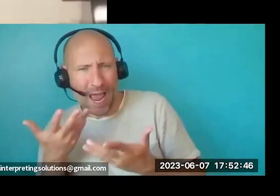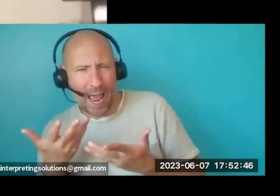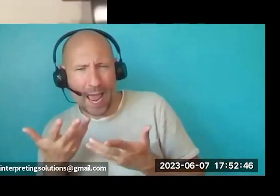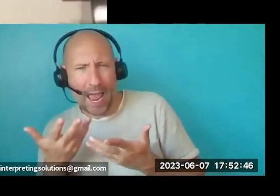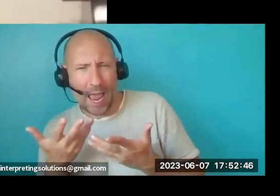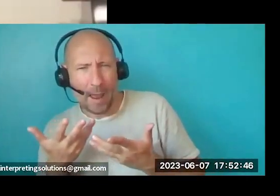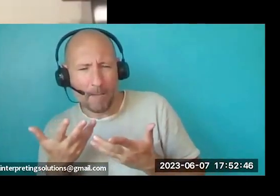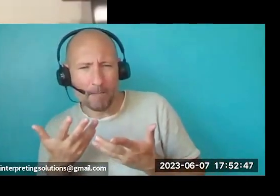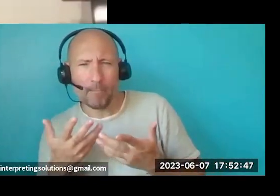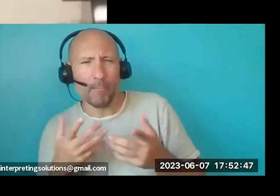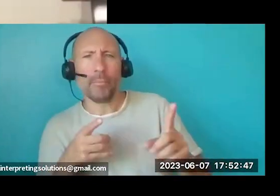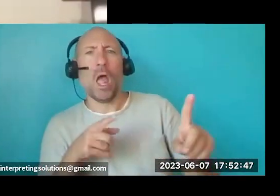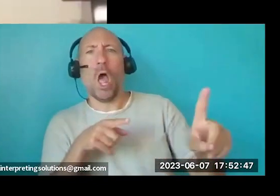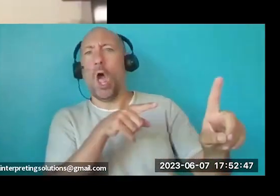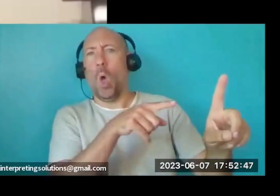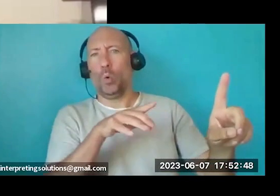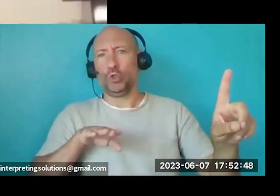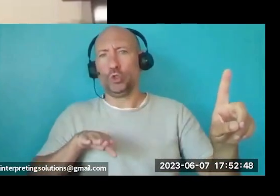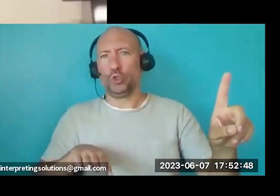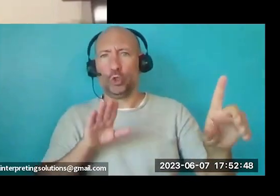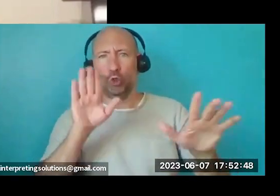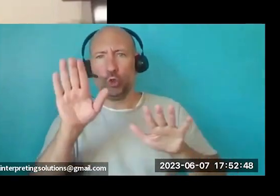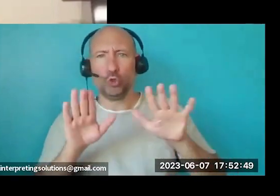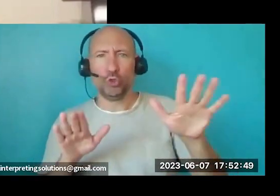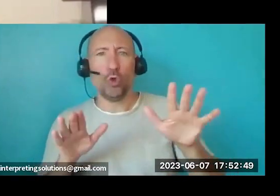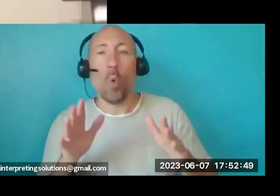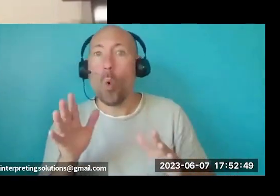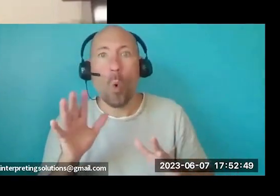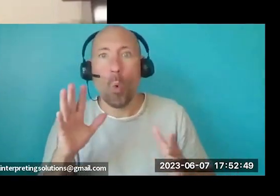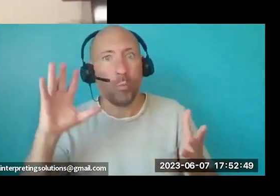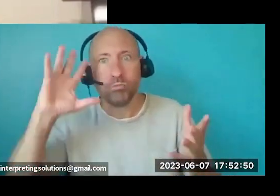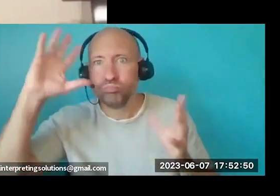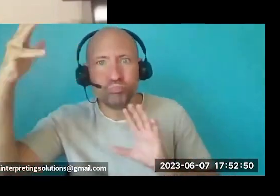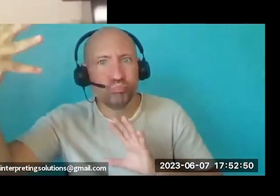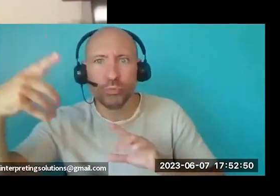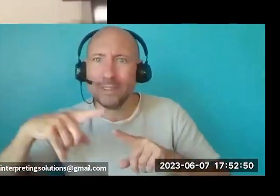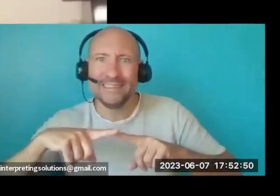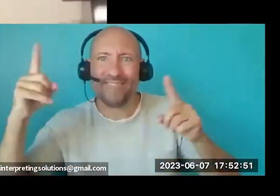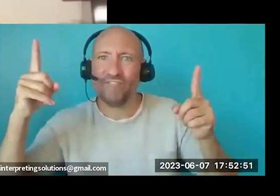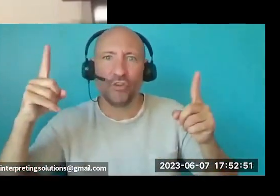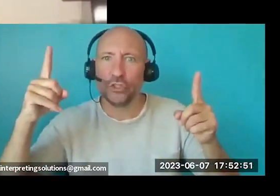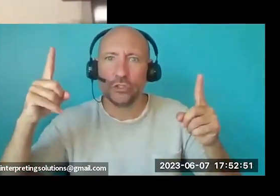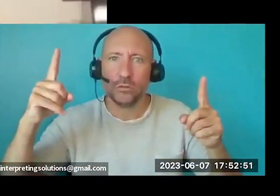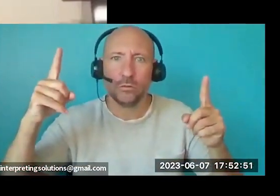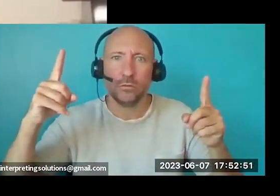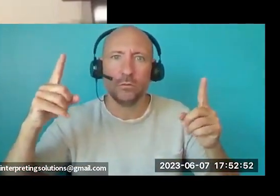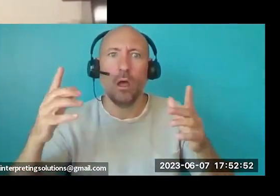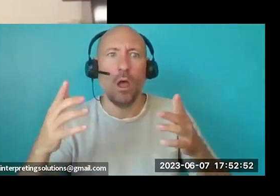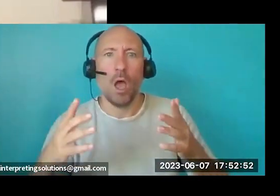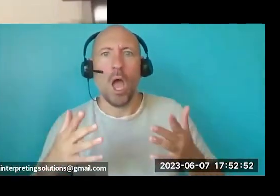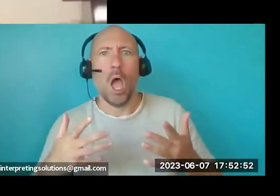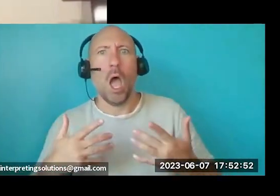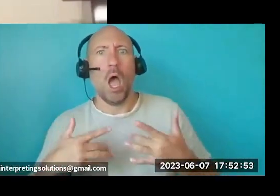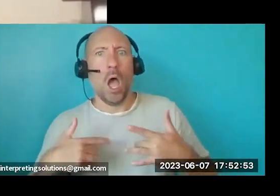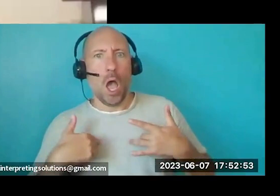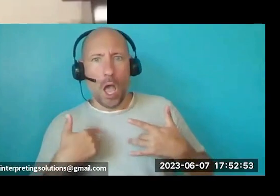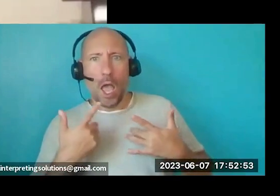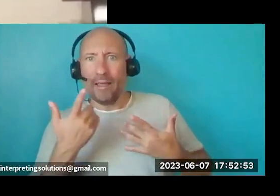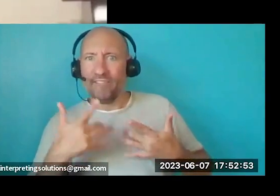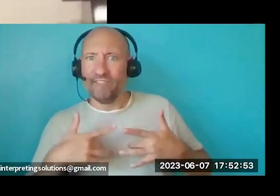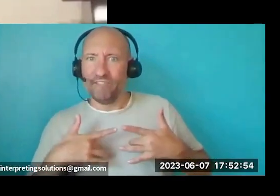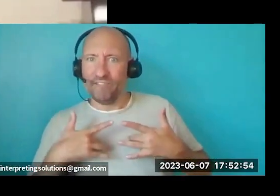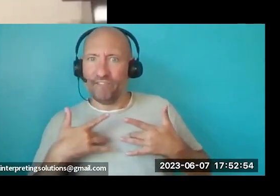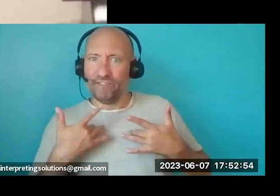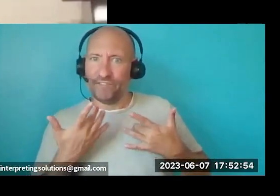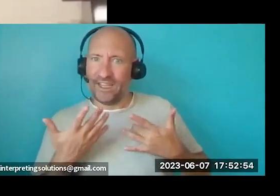that people would see, we use metaphors such as, I can feel that my hands are warm